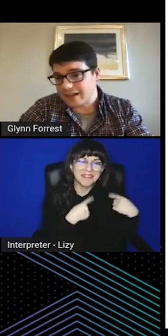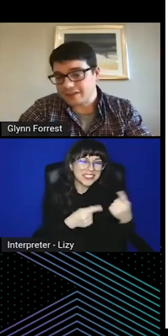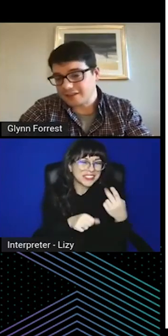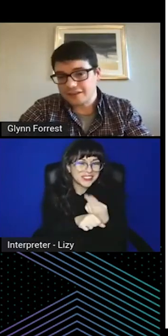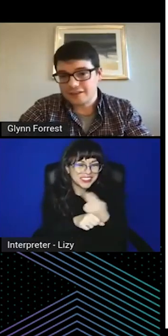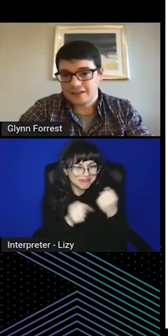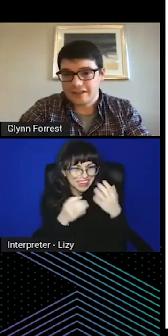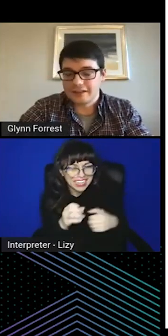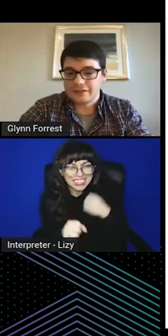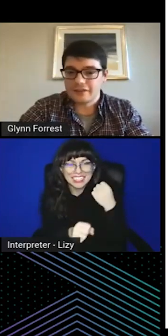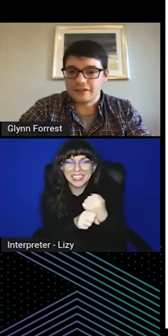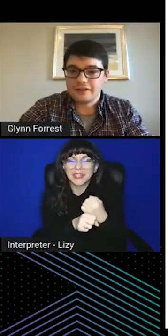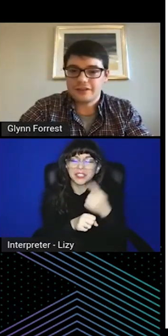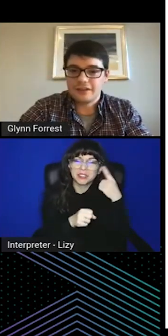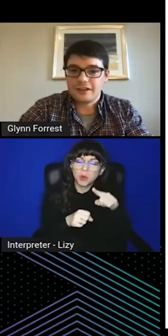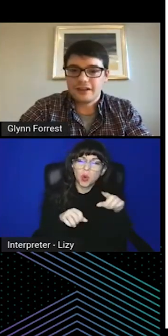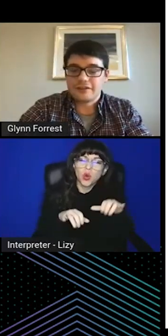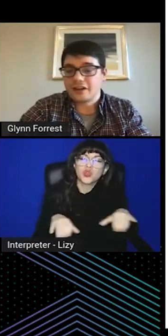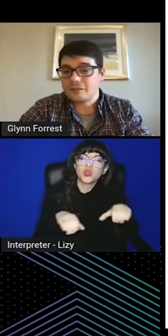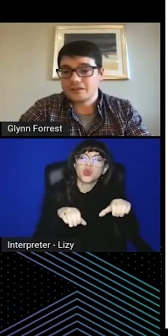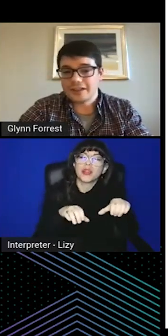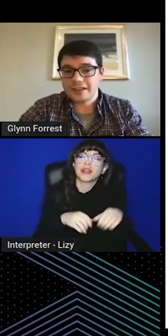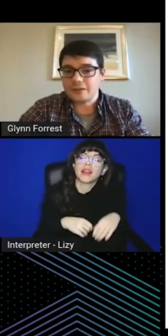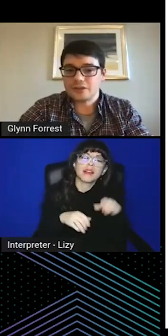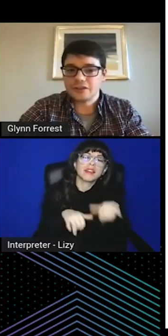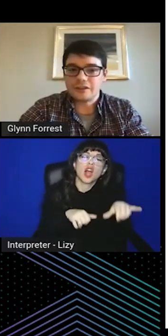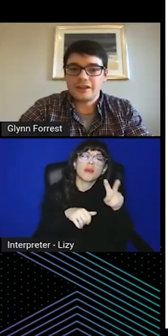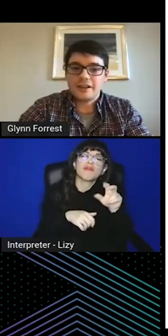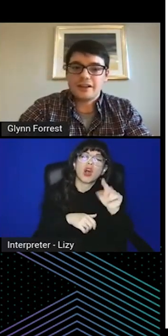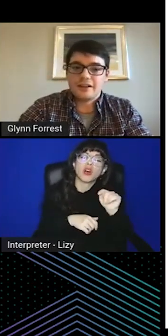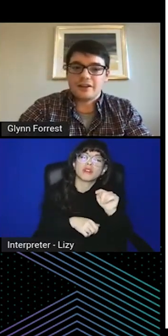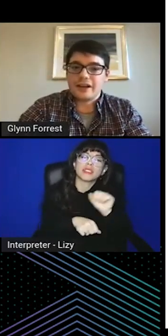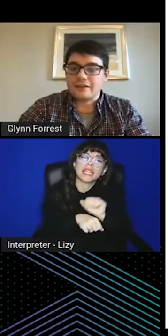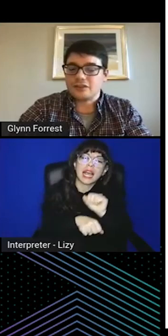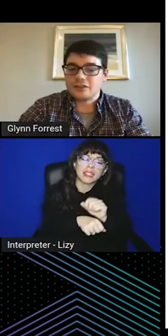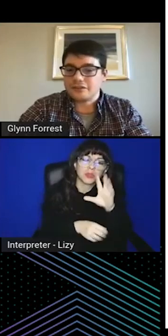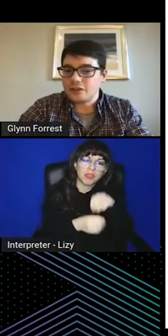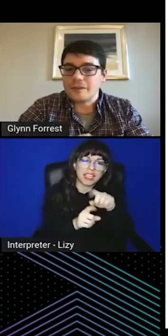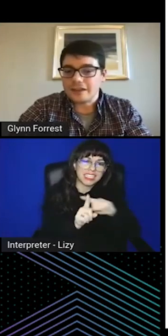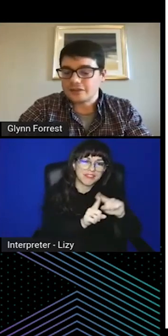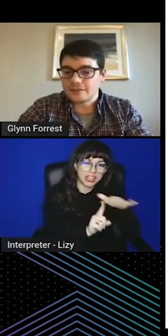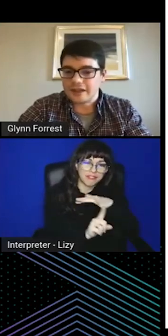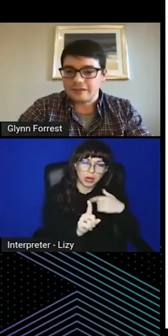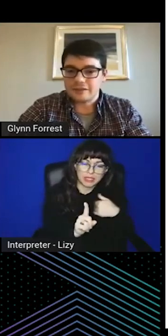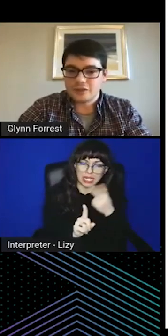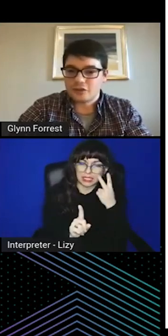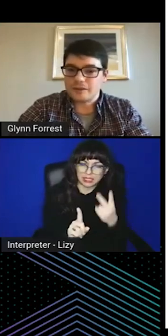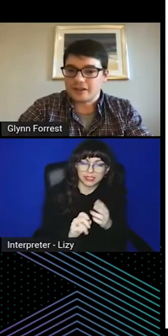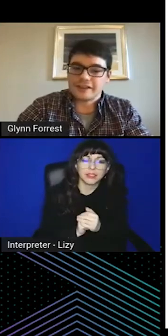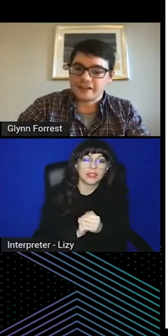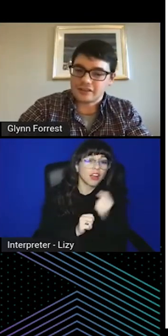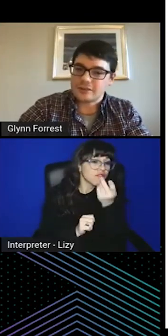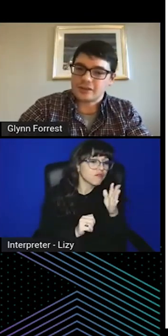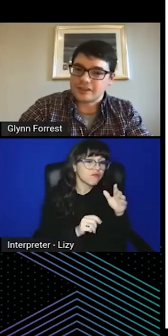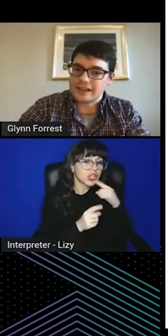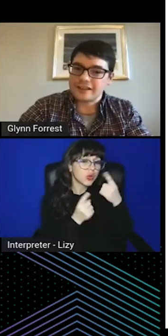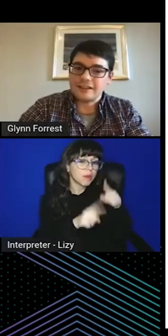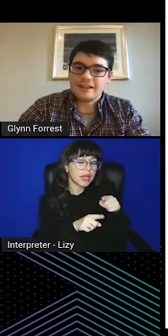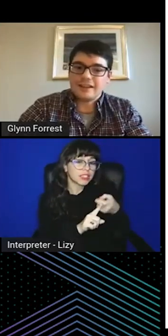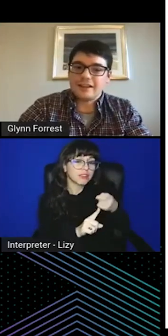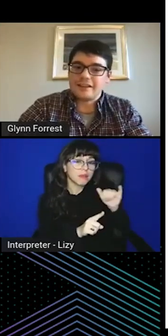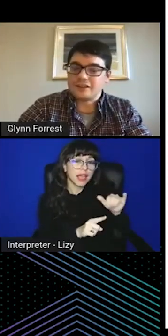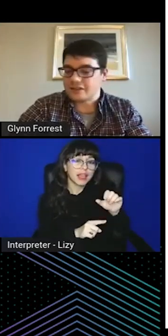Vault tasks in the different environments I encounter. Now I have just a few commands from that script that I'd like to share with you